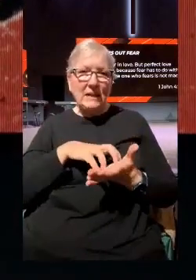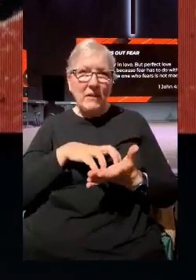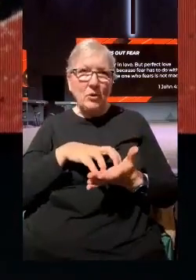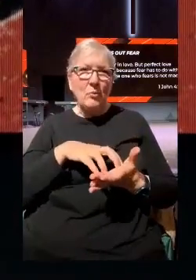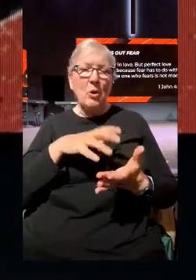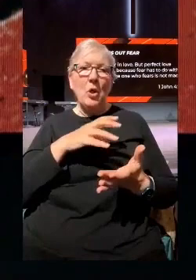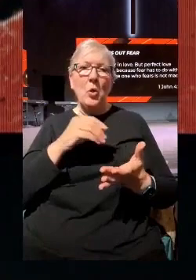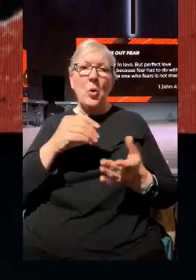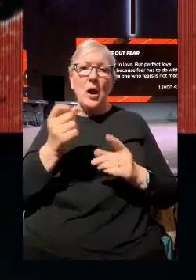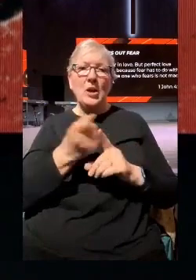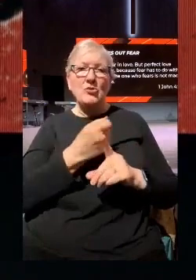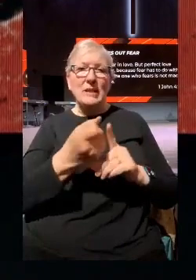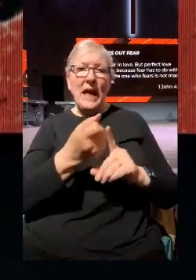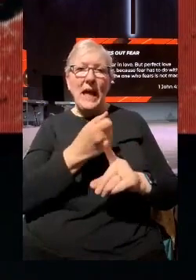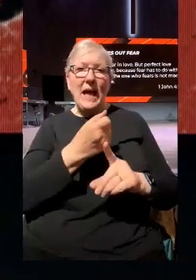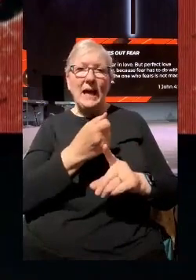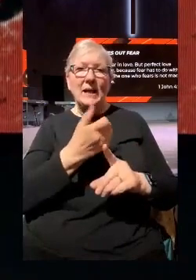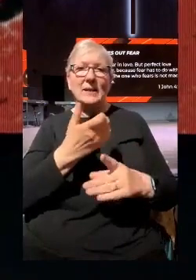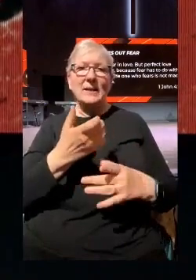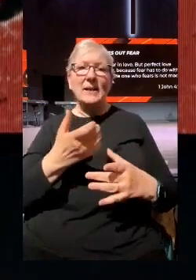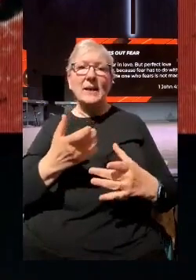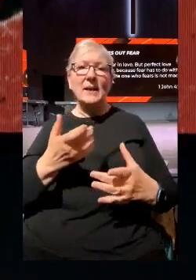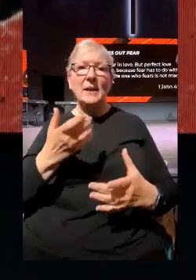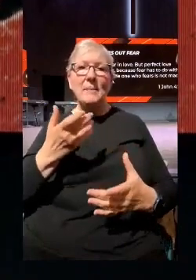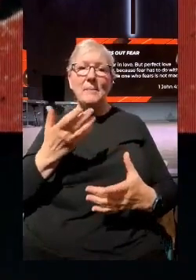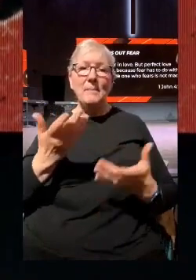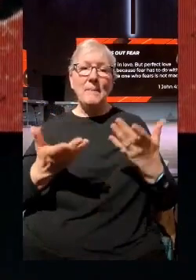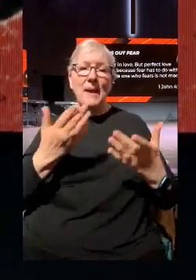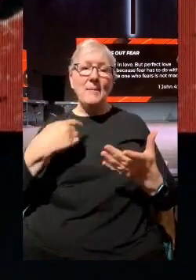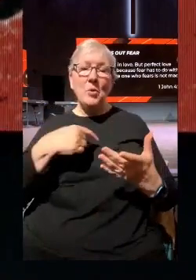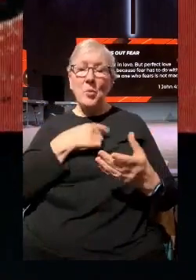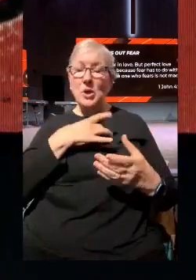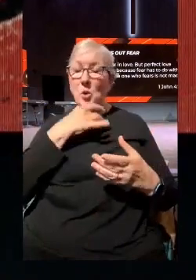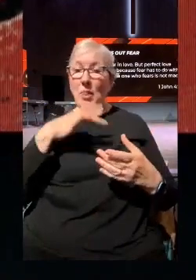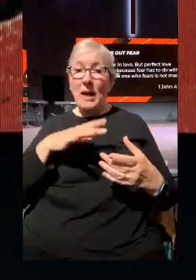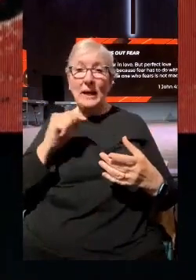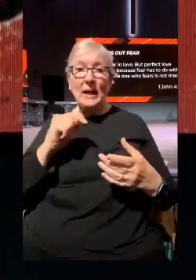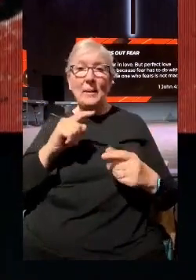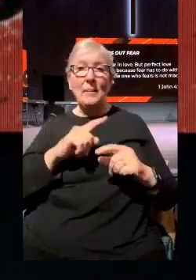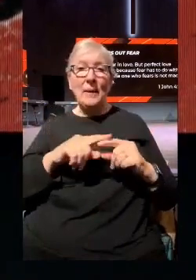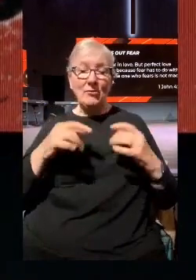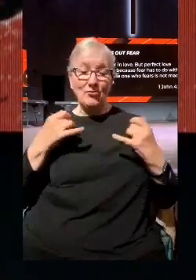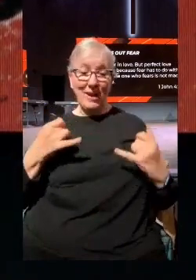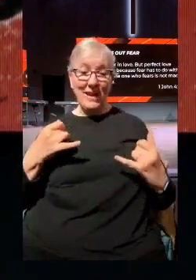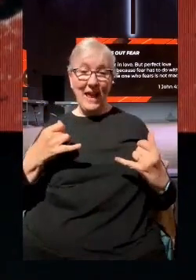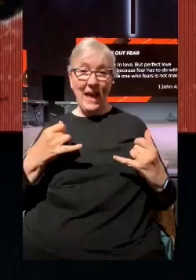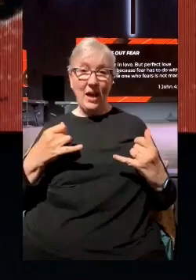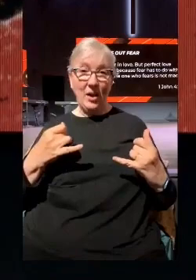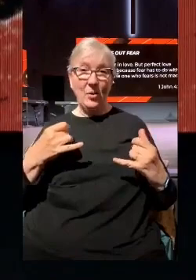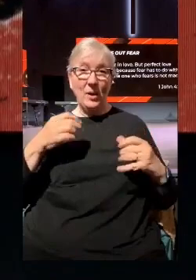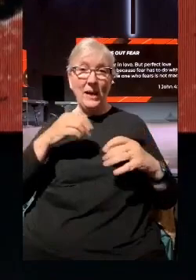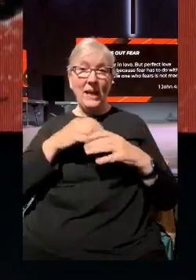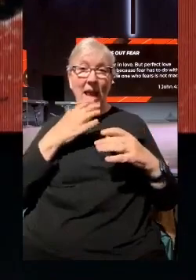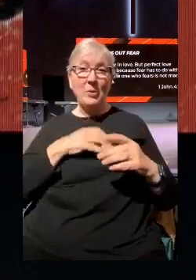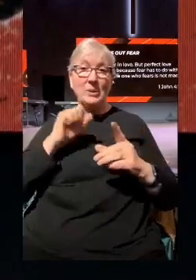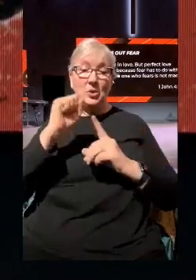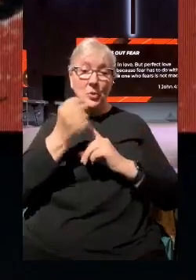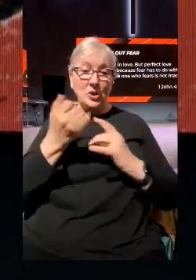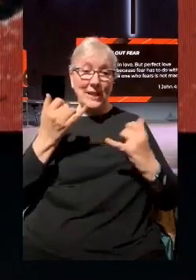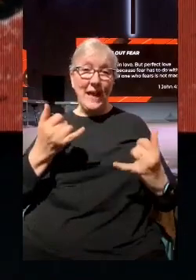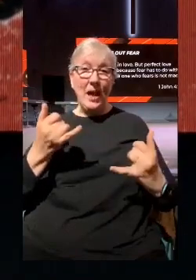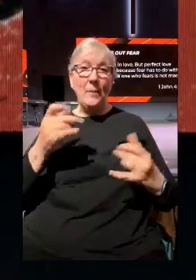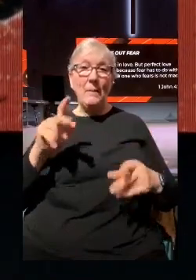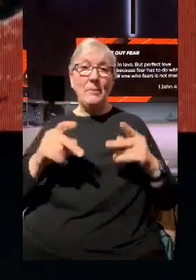We may not like it, but right now in our current climate, people who do not know Jesus